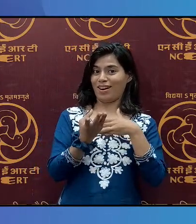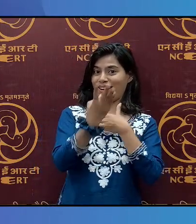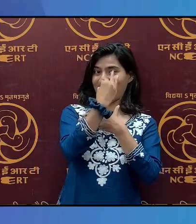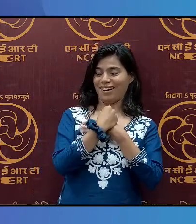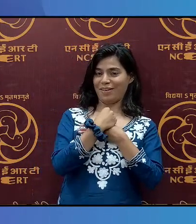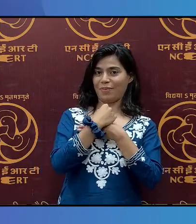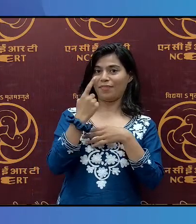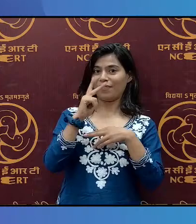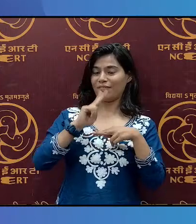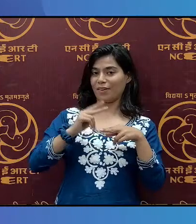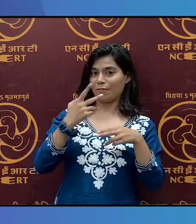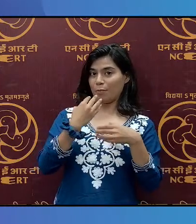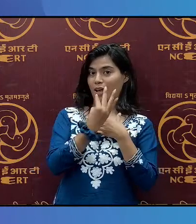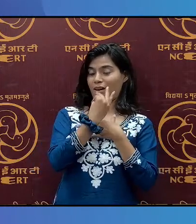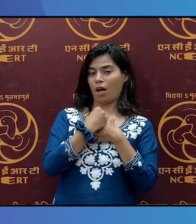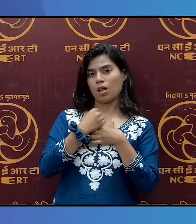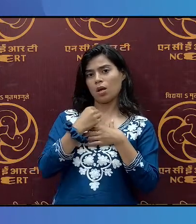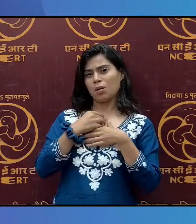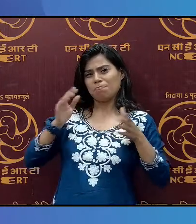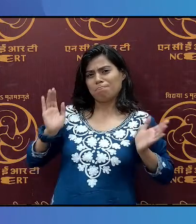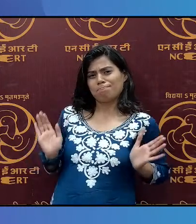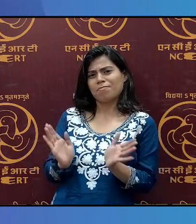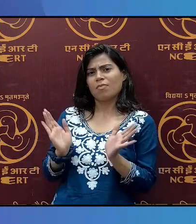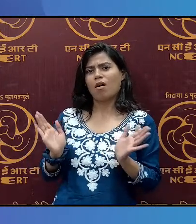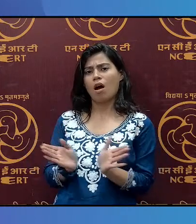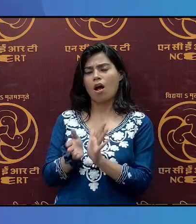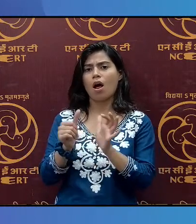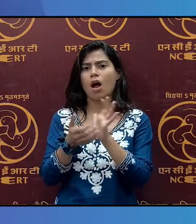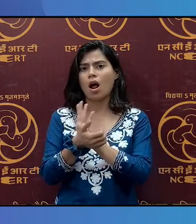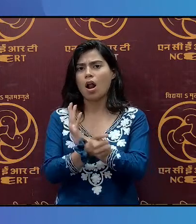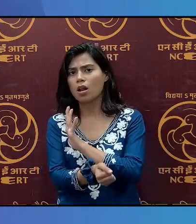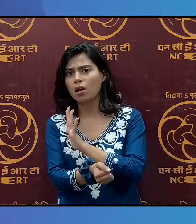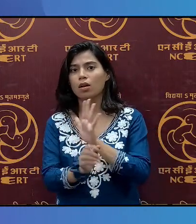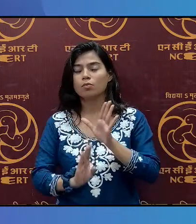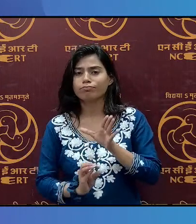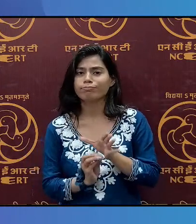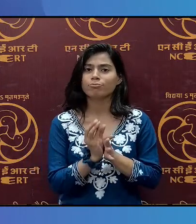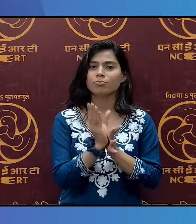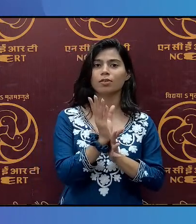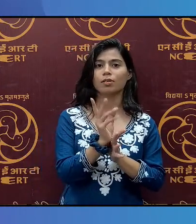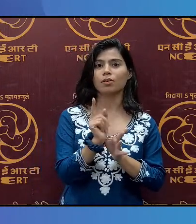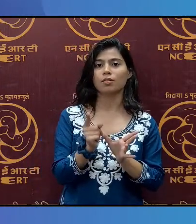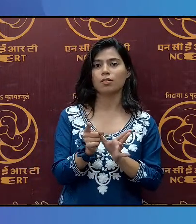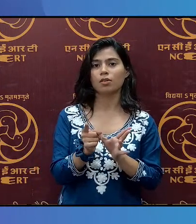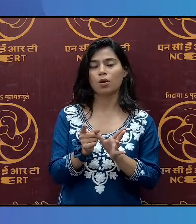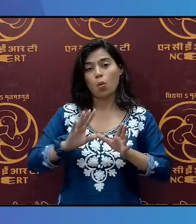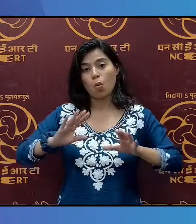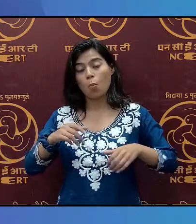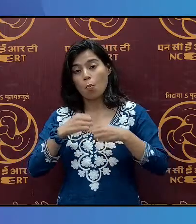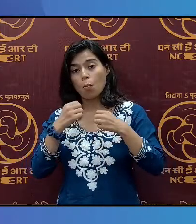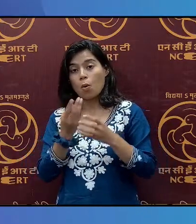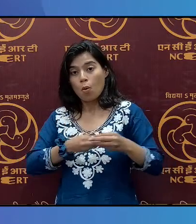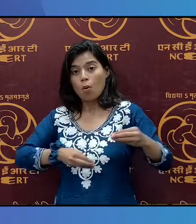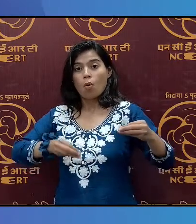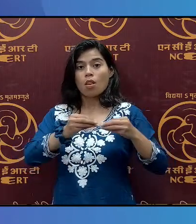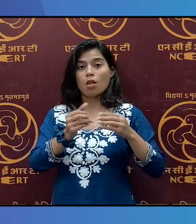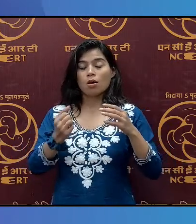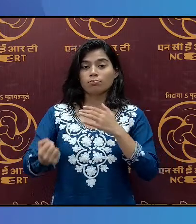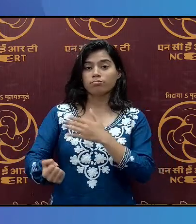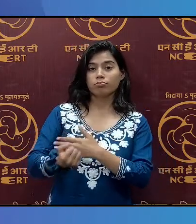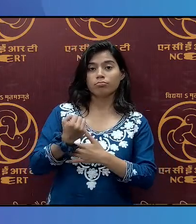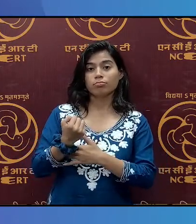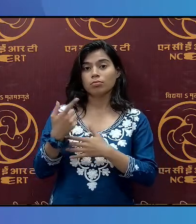motivated, your intrinsic abilities are arisen, and you try to be more active always in